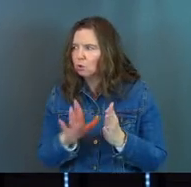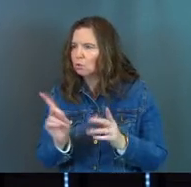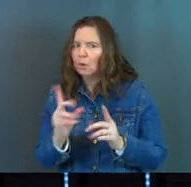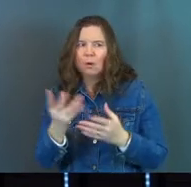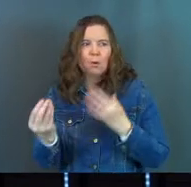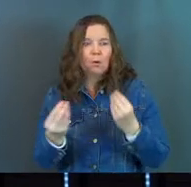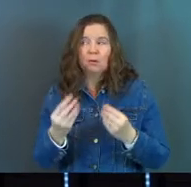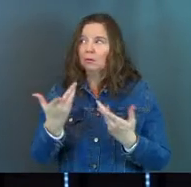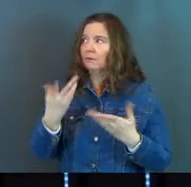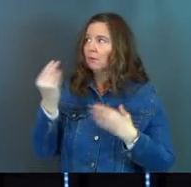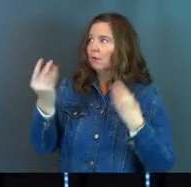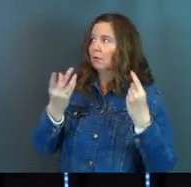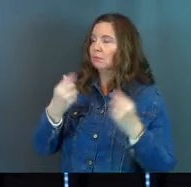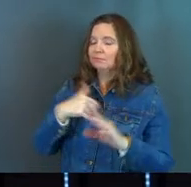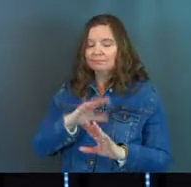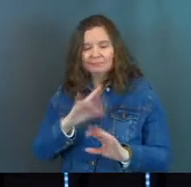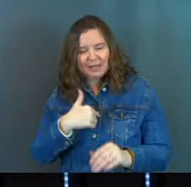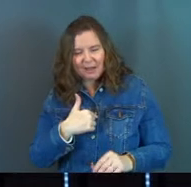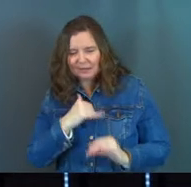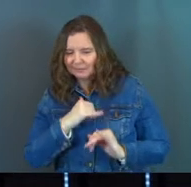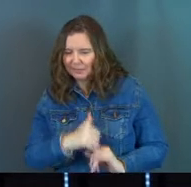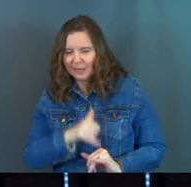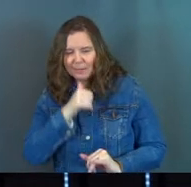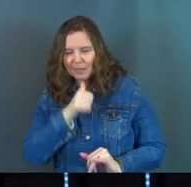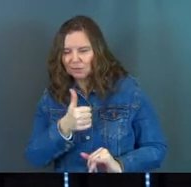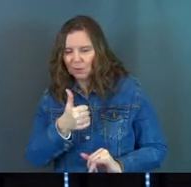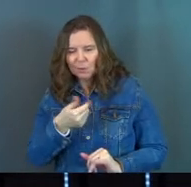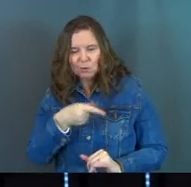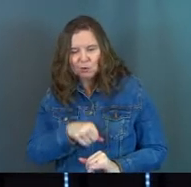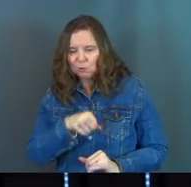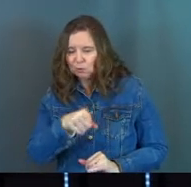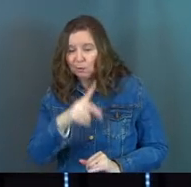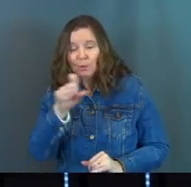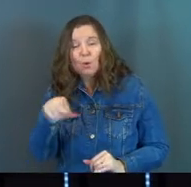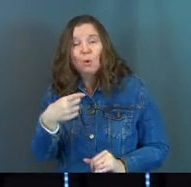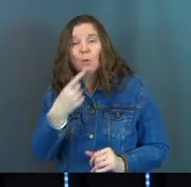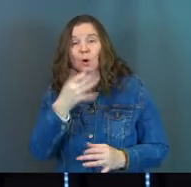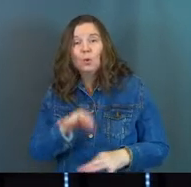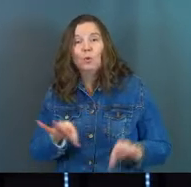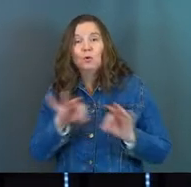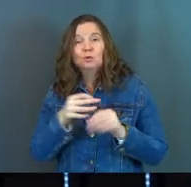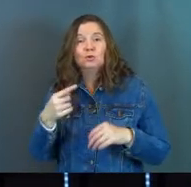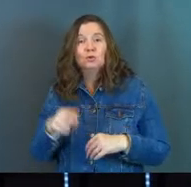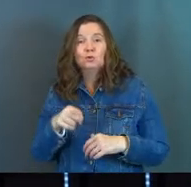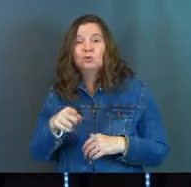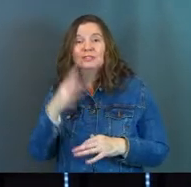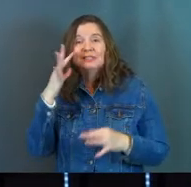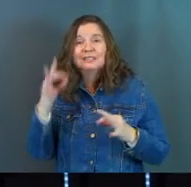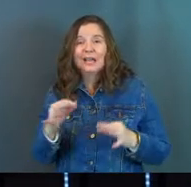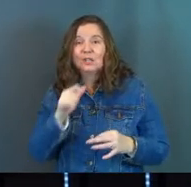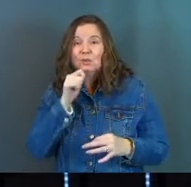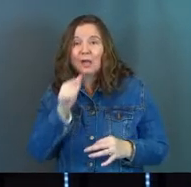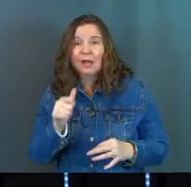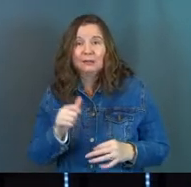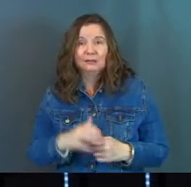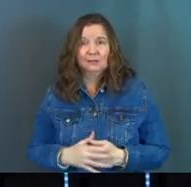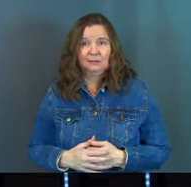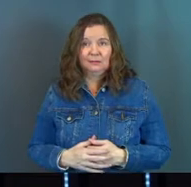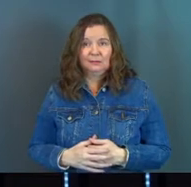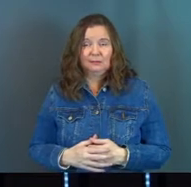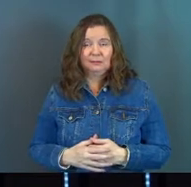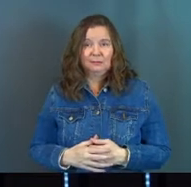accusers go? And she says, they've all gone. And he says, neither do I accuse you, because the only one worthy to accuse her decided not to accuse